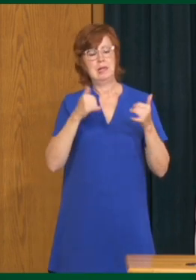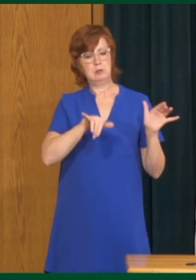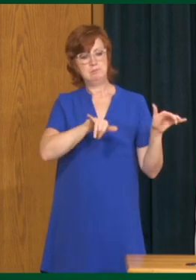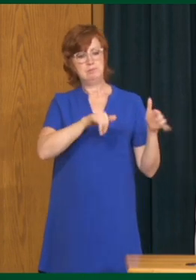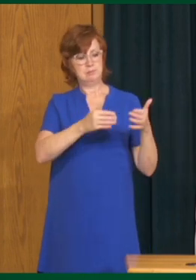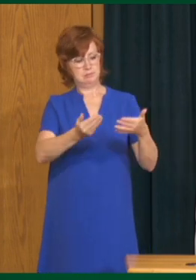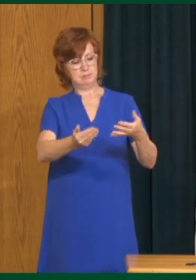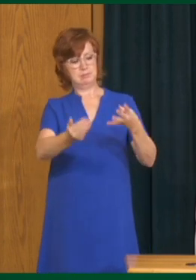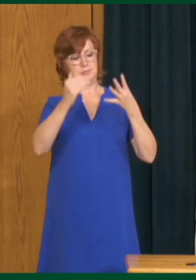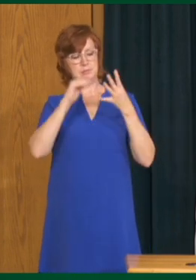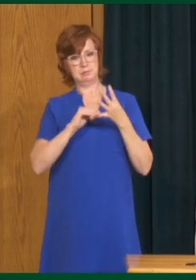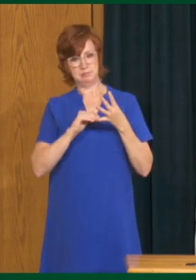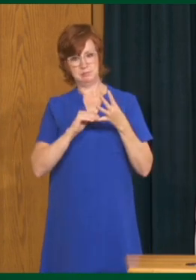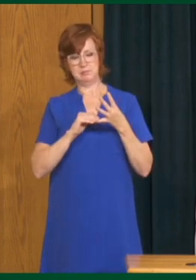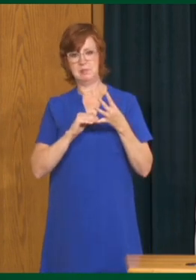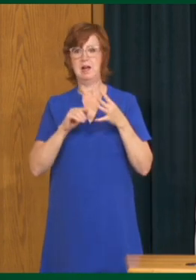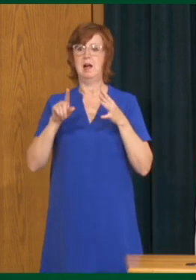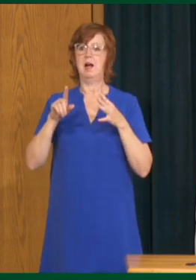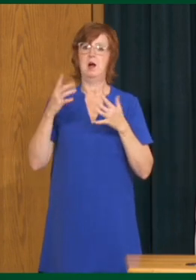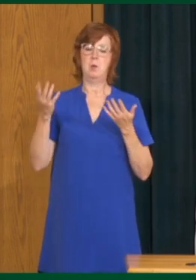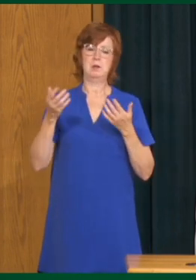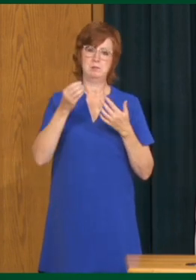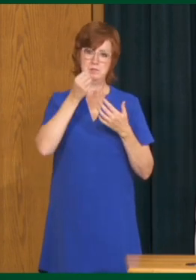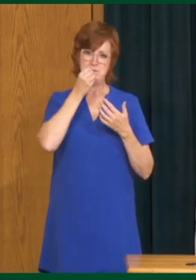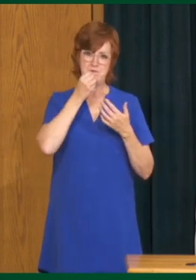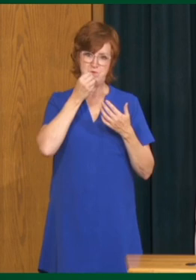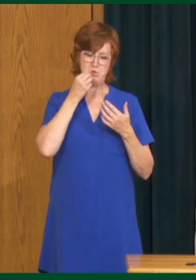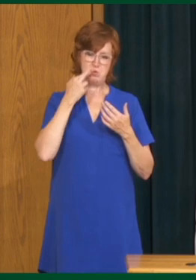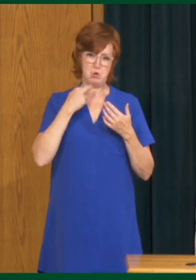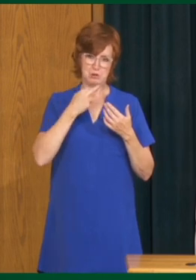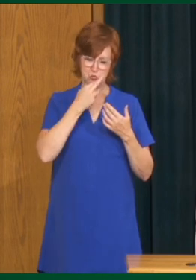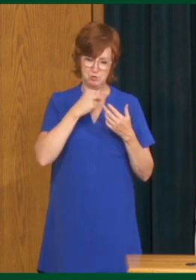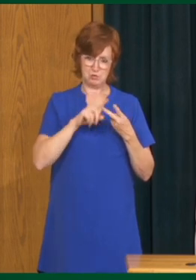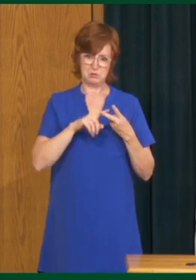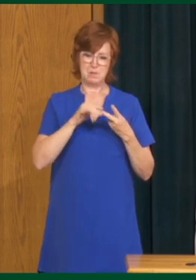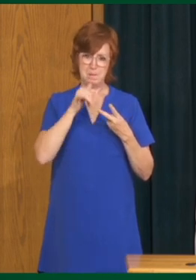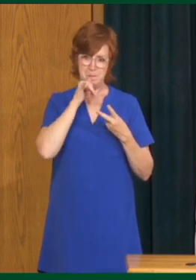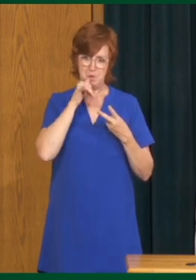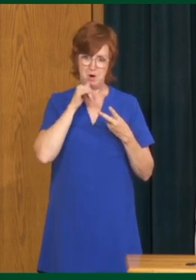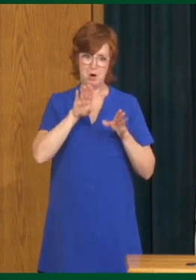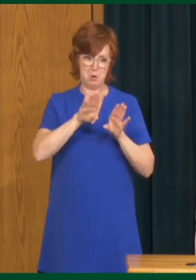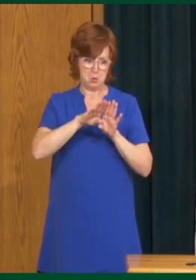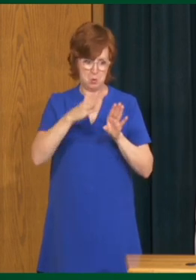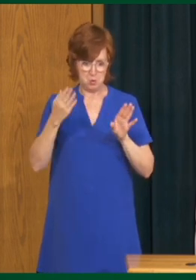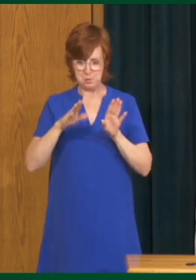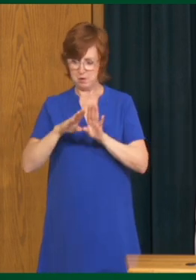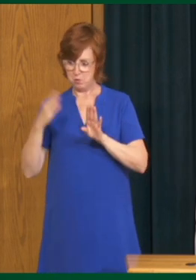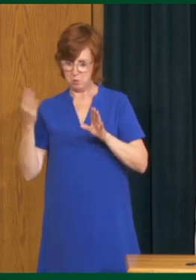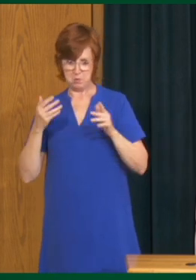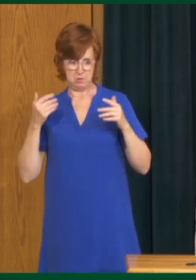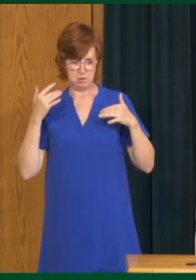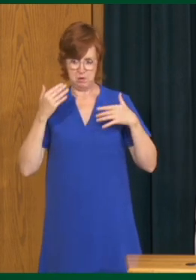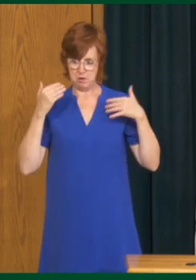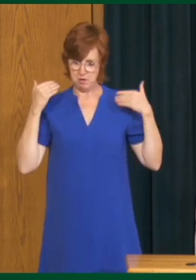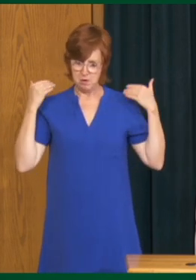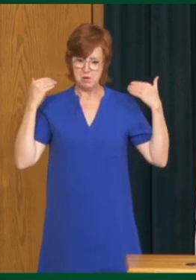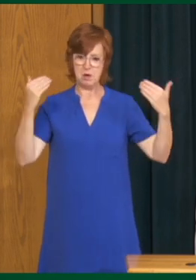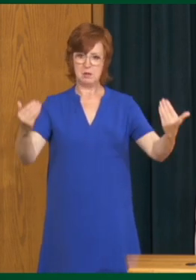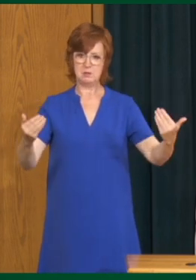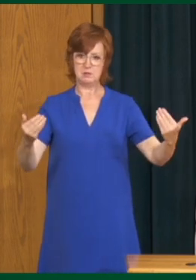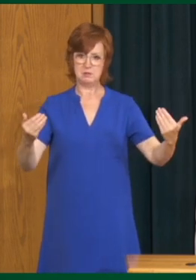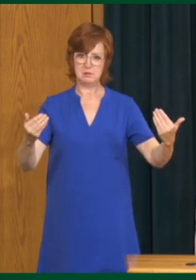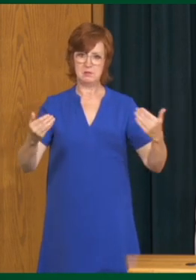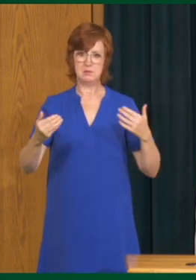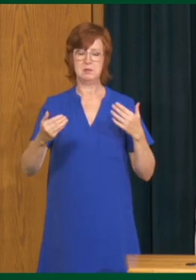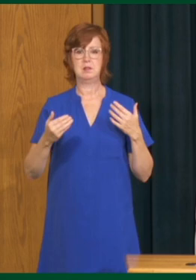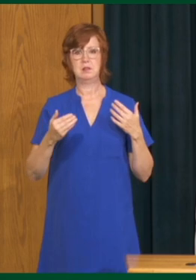a single case in a long-term care facility that's announced as an outbreak, if you have a single case in a work setting, and all the